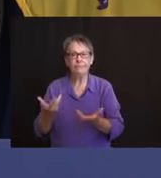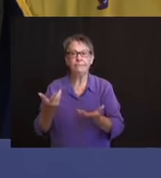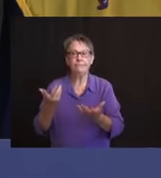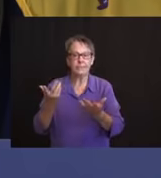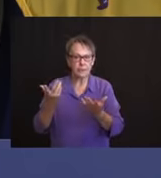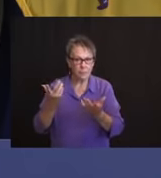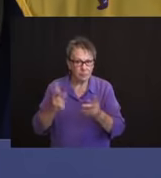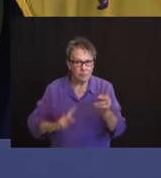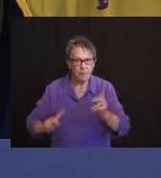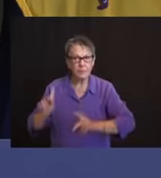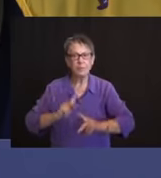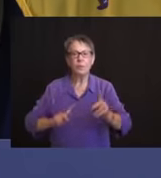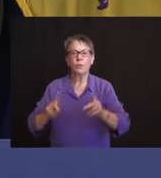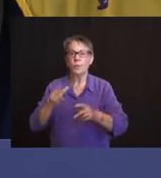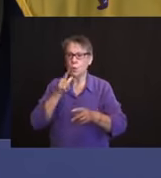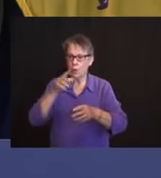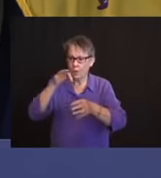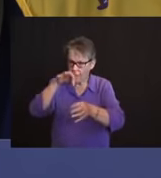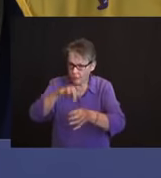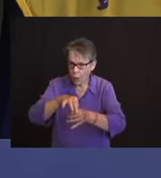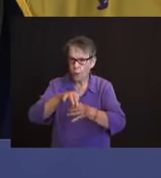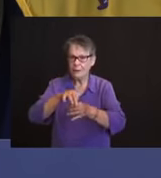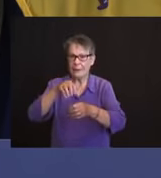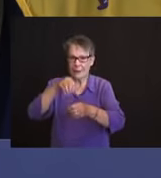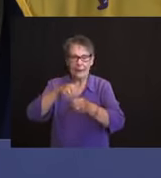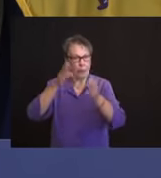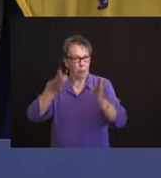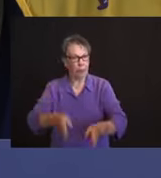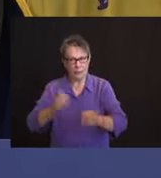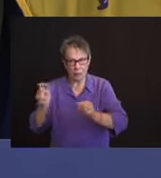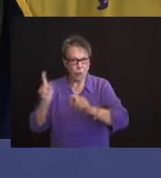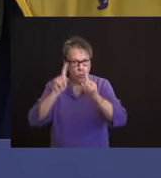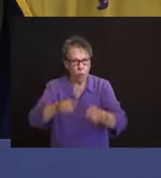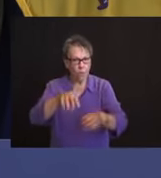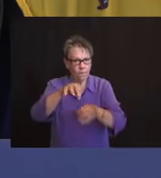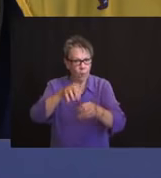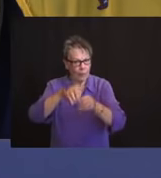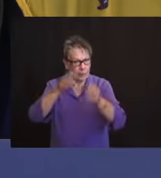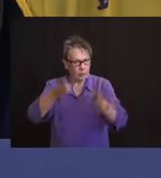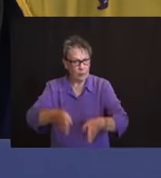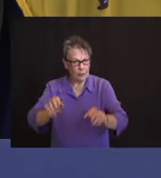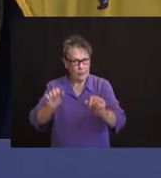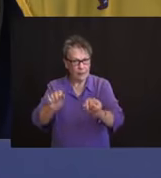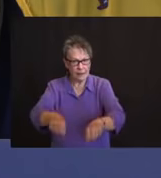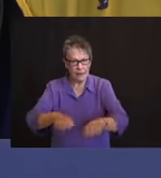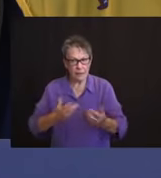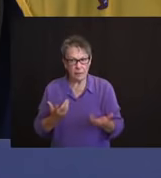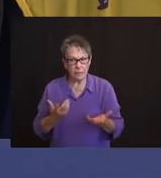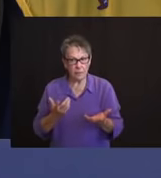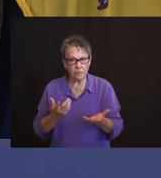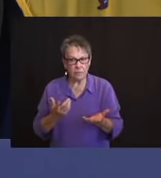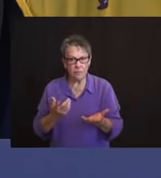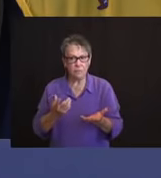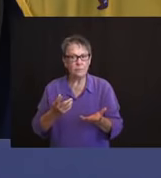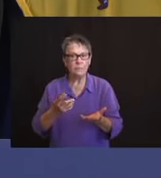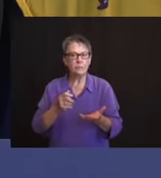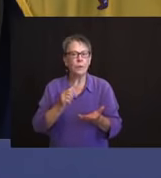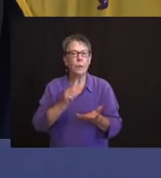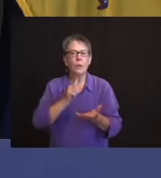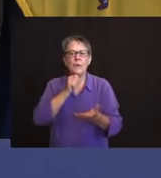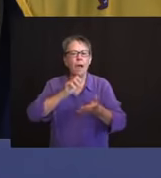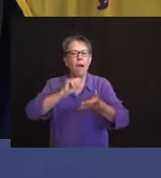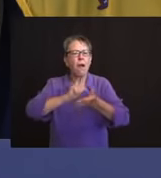to avail themselves of an in-person voting experience. So we've not gone completely one way at the expense of the other.